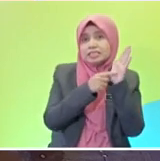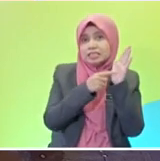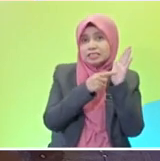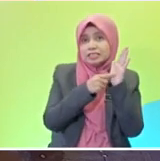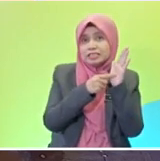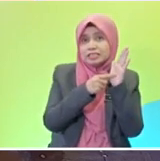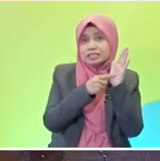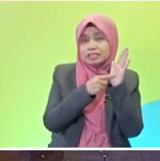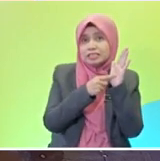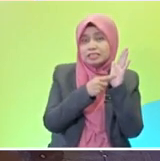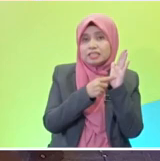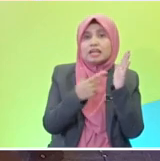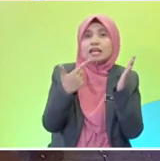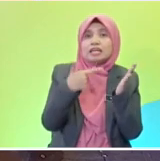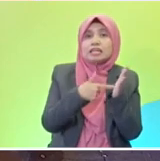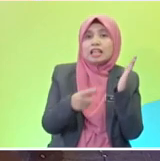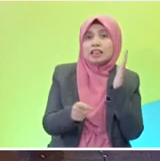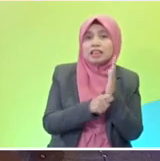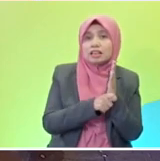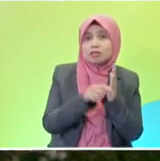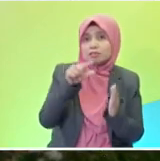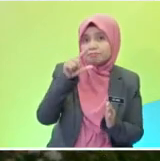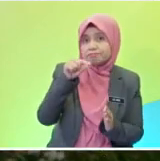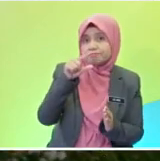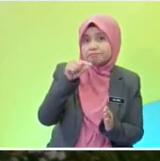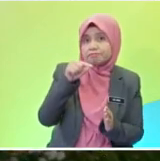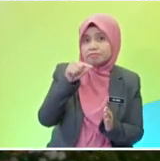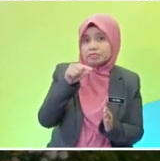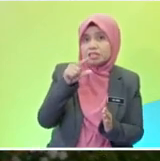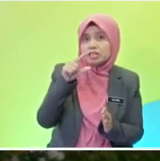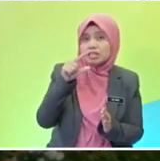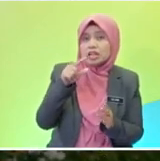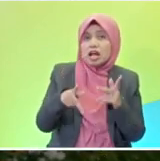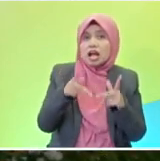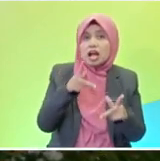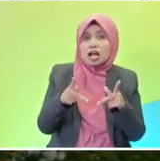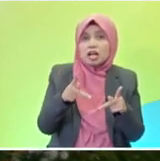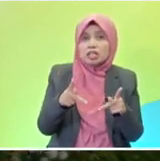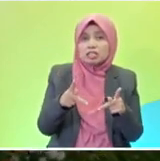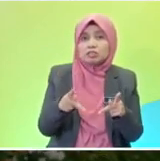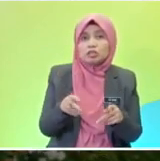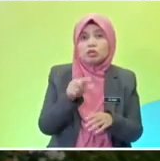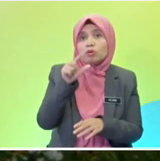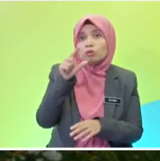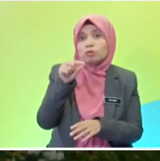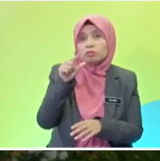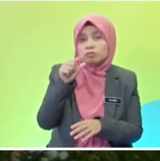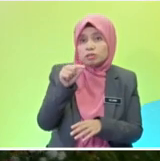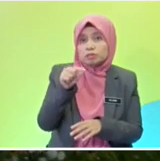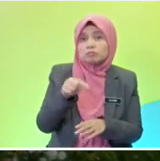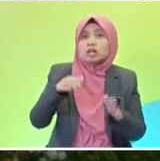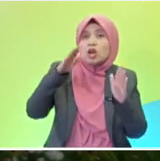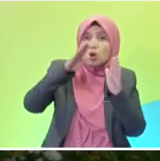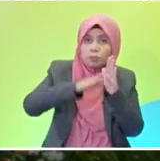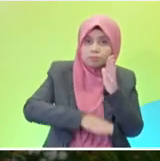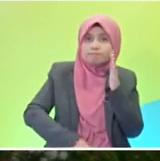some more glue. Now, friends, if your glue is not enough, you can always add your glue some more on top of the